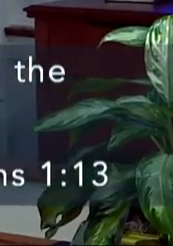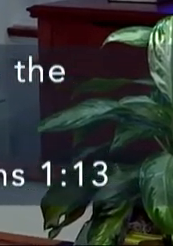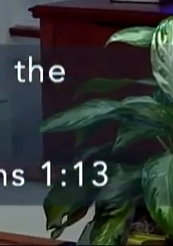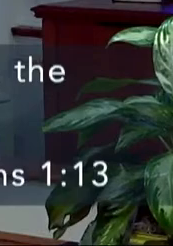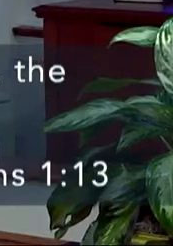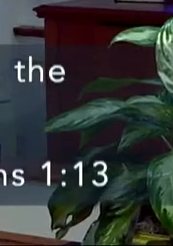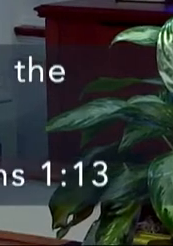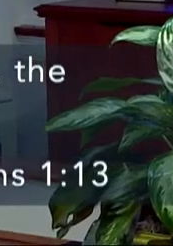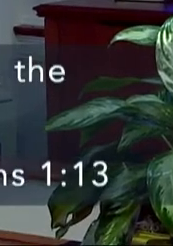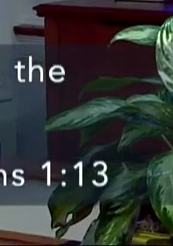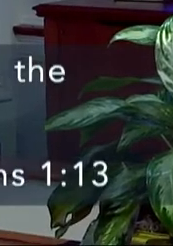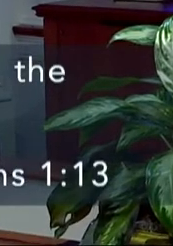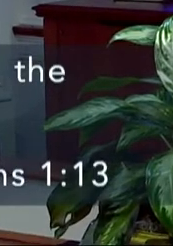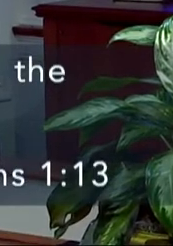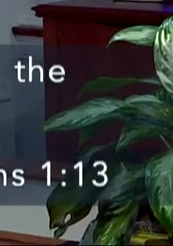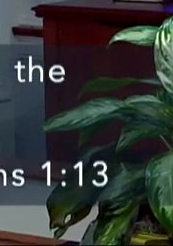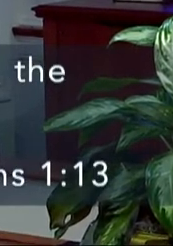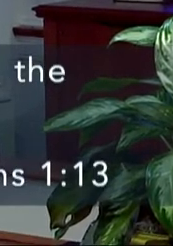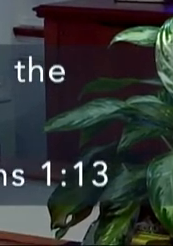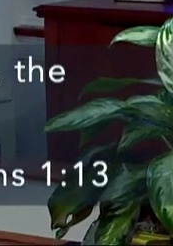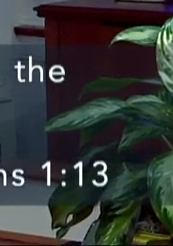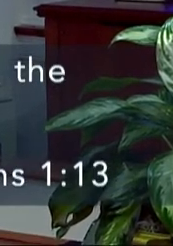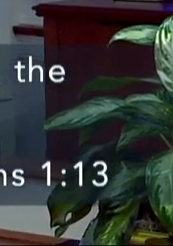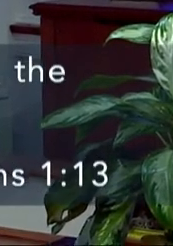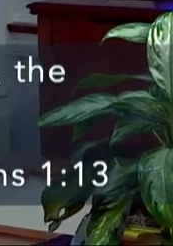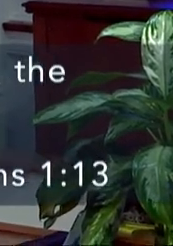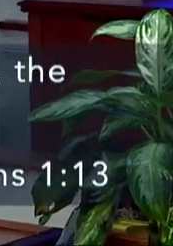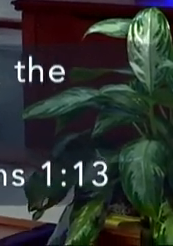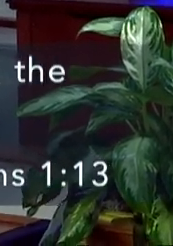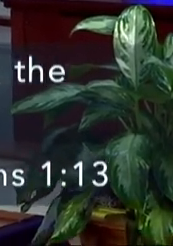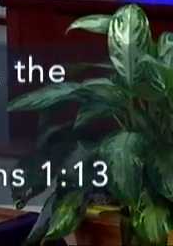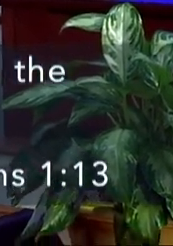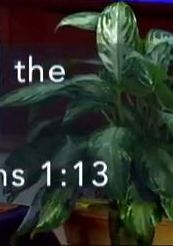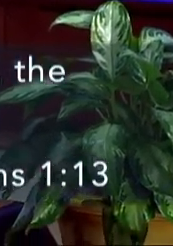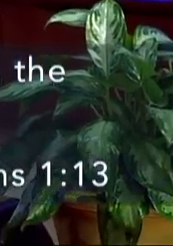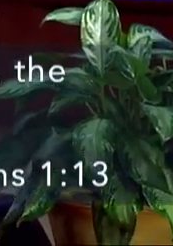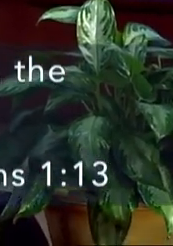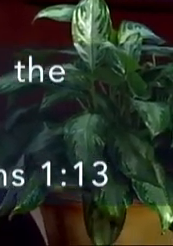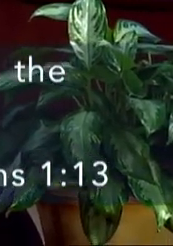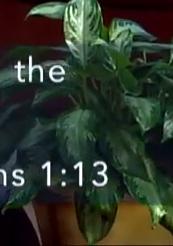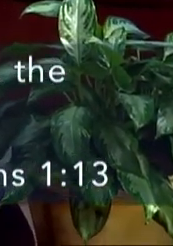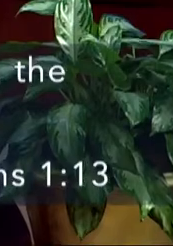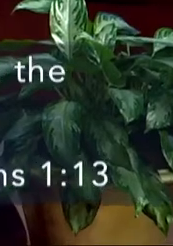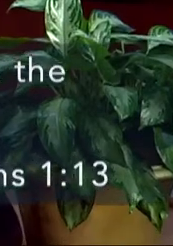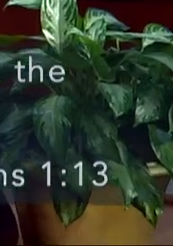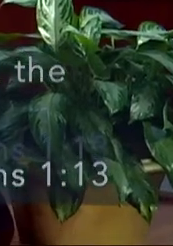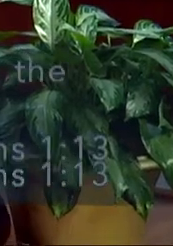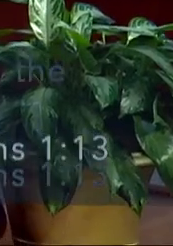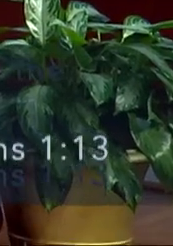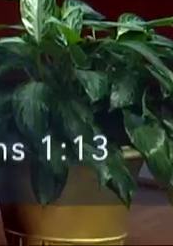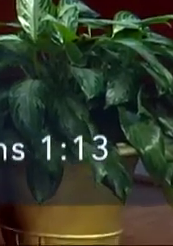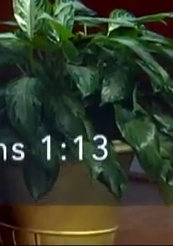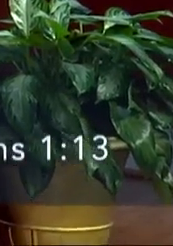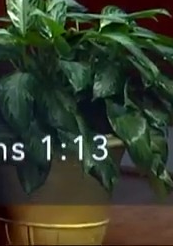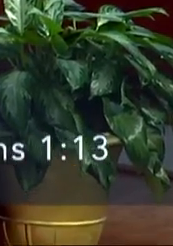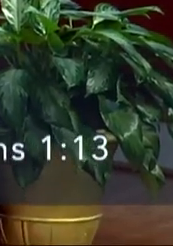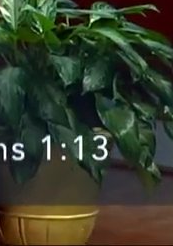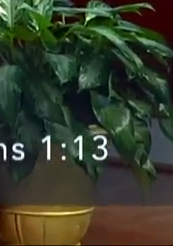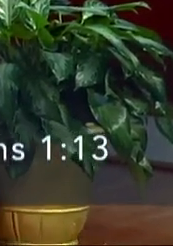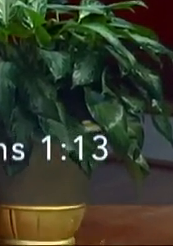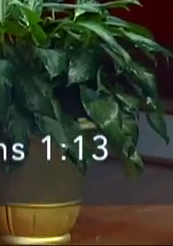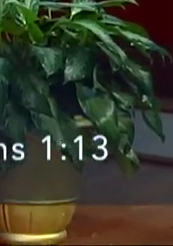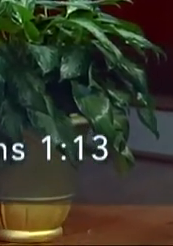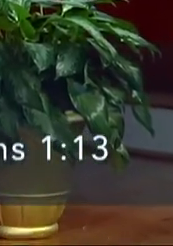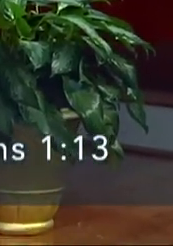the gospel of your salvation, in whom also have believed, you were sealed with the